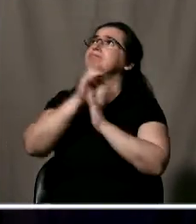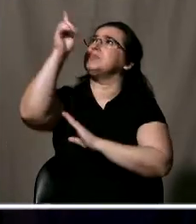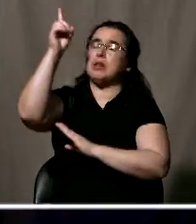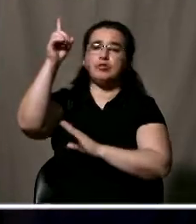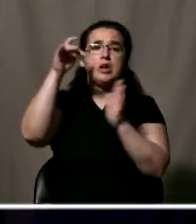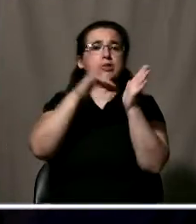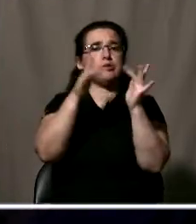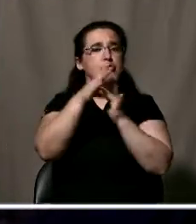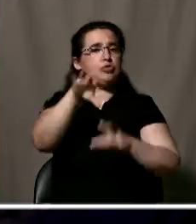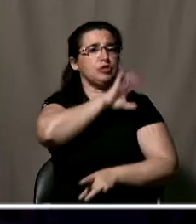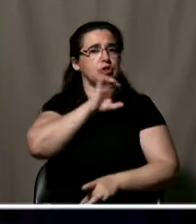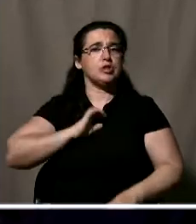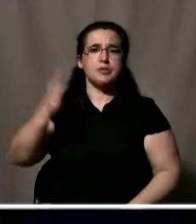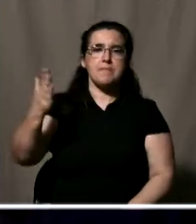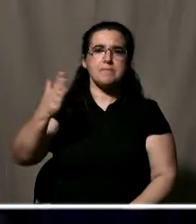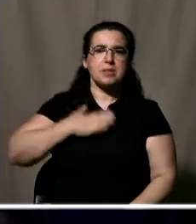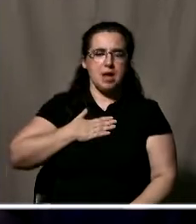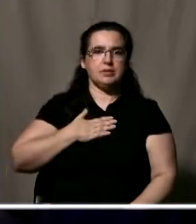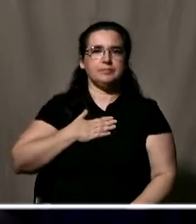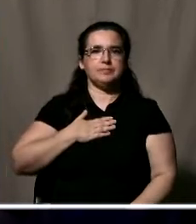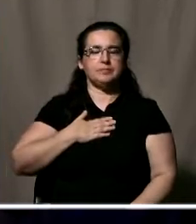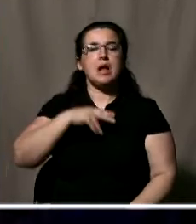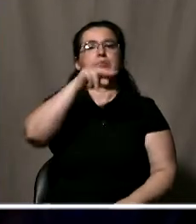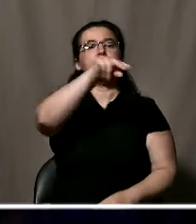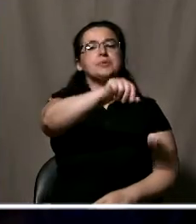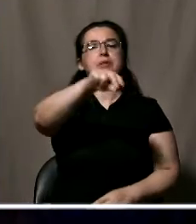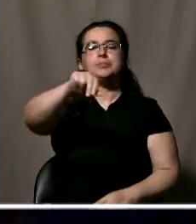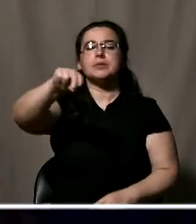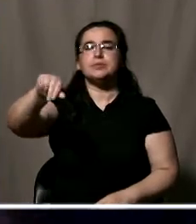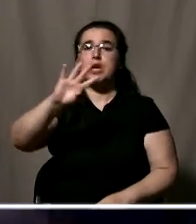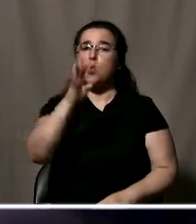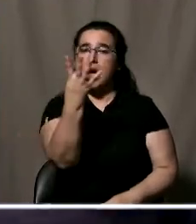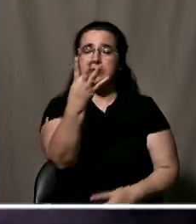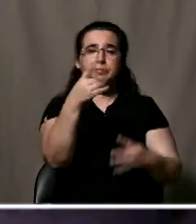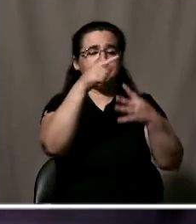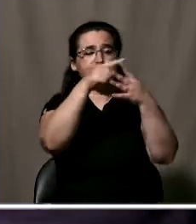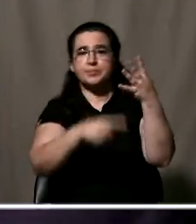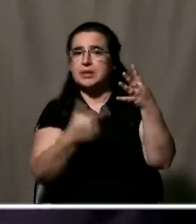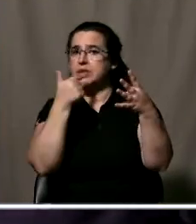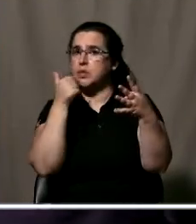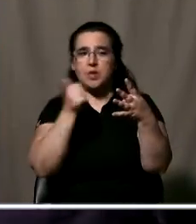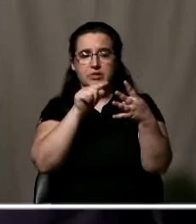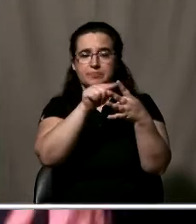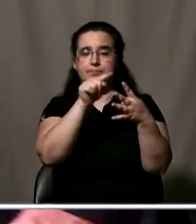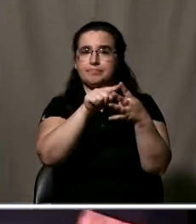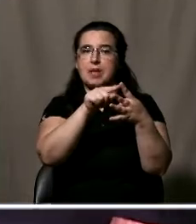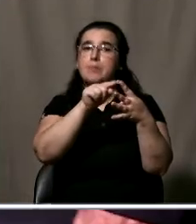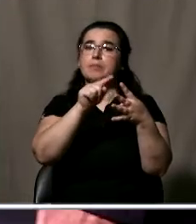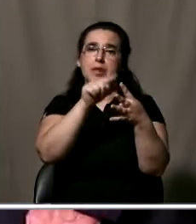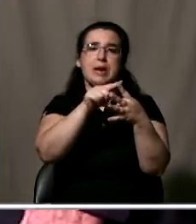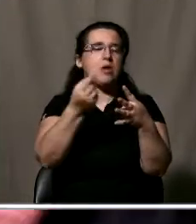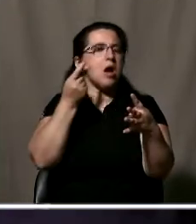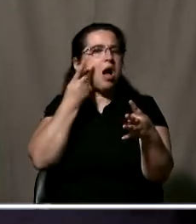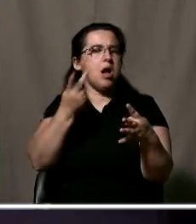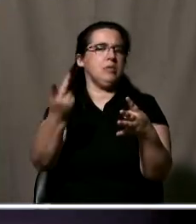Cristo Jesus. Four places not to look. Quatro locais para onde não devemos olhar. First, you don't look behind. Primeiro,